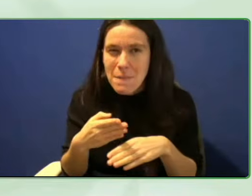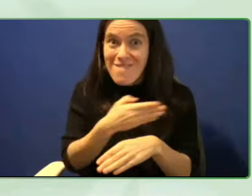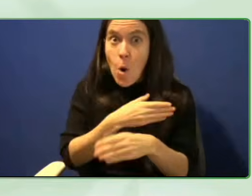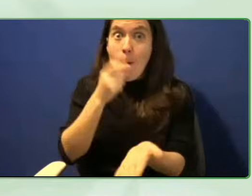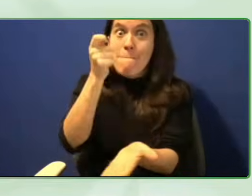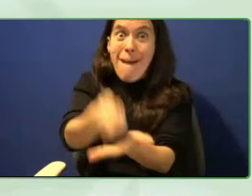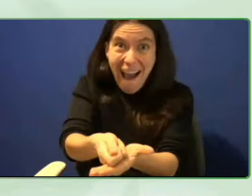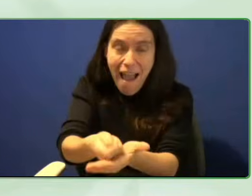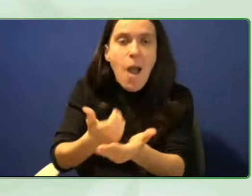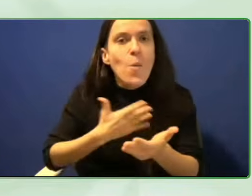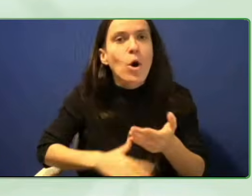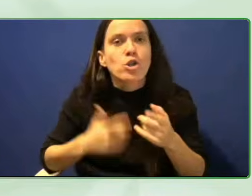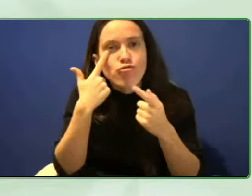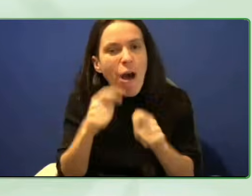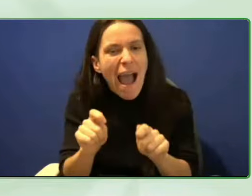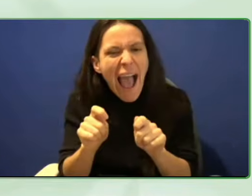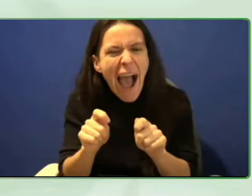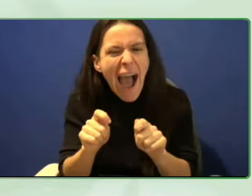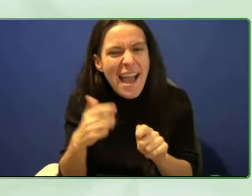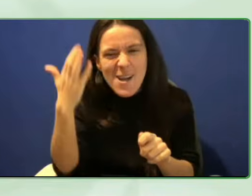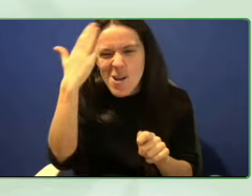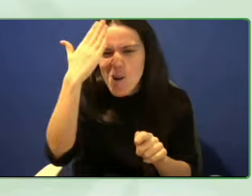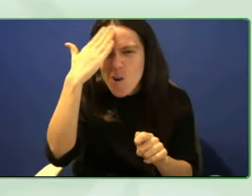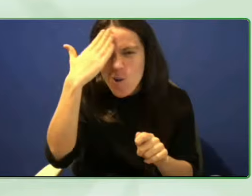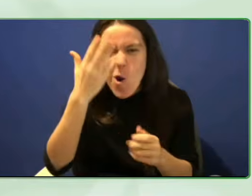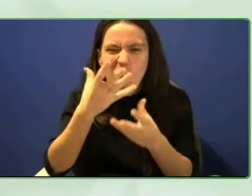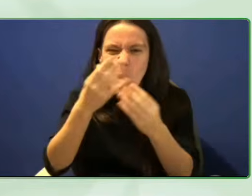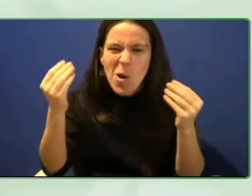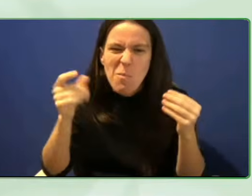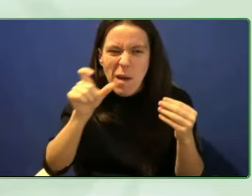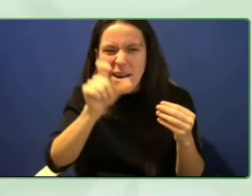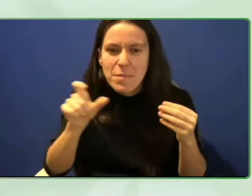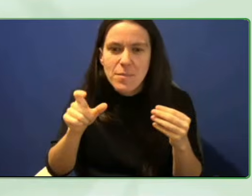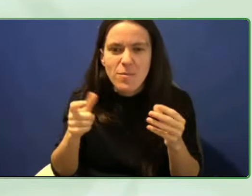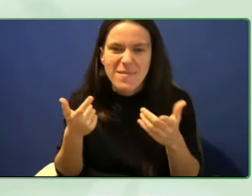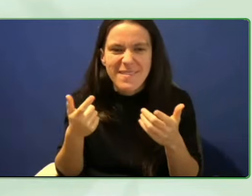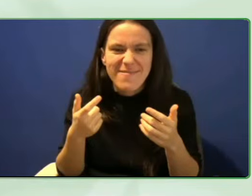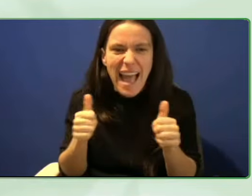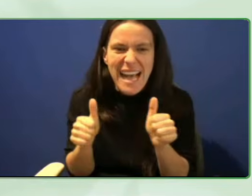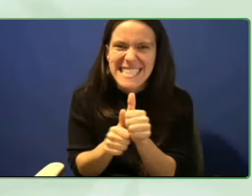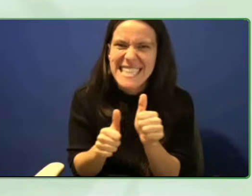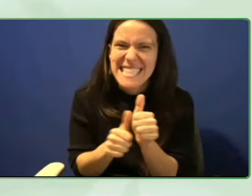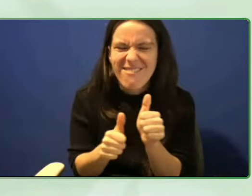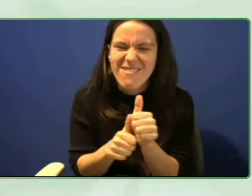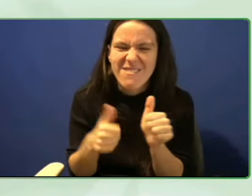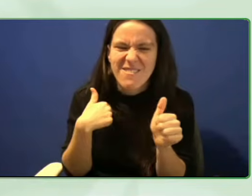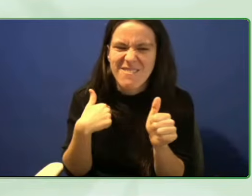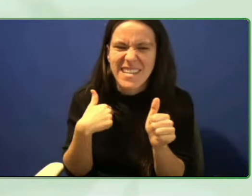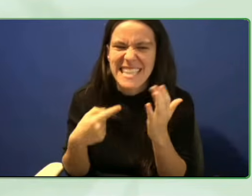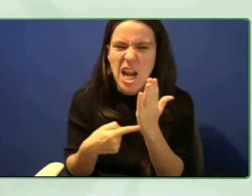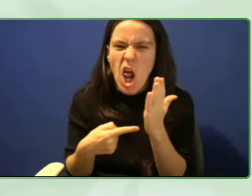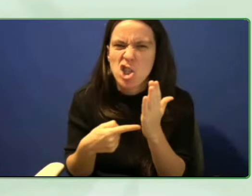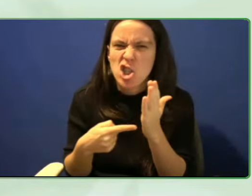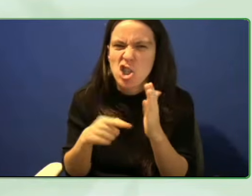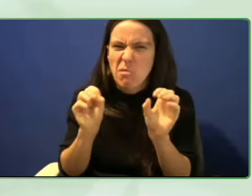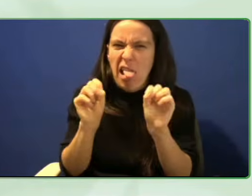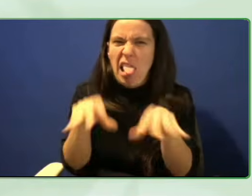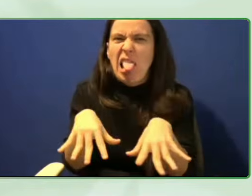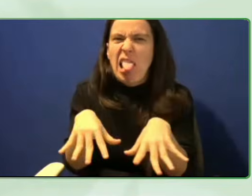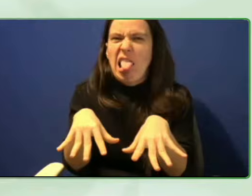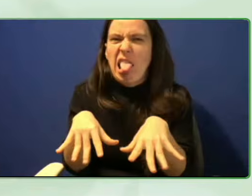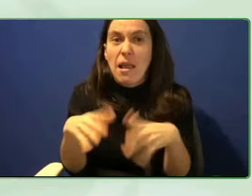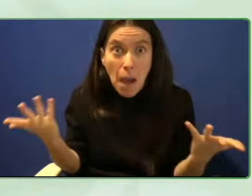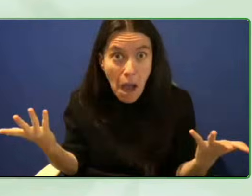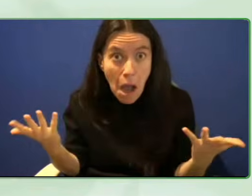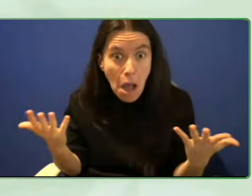that abandonment rates for assistive tech are particularly high. That's pretty wasteful, given that we don't have